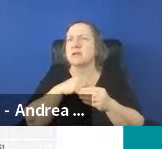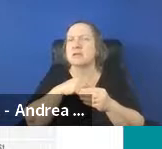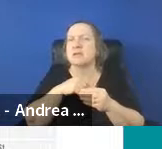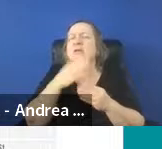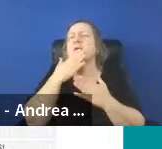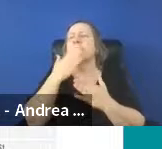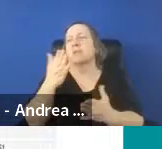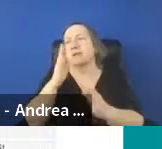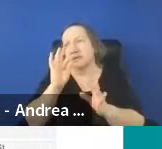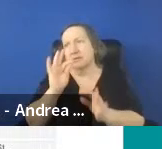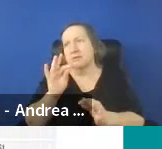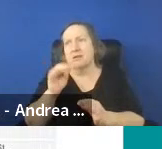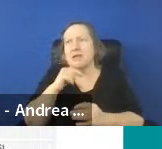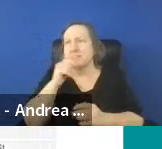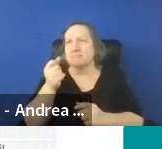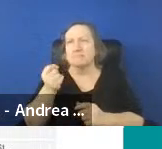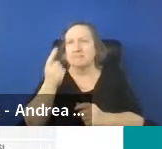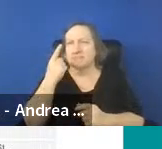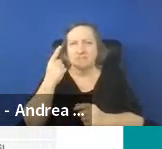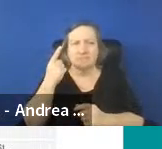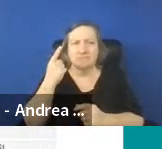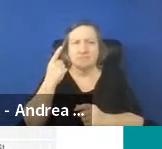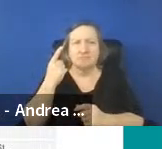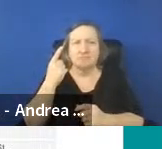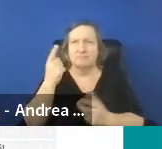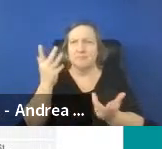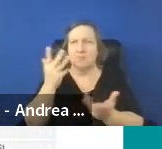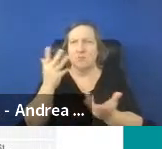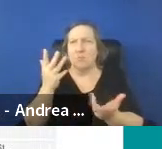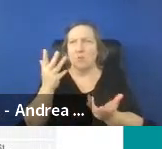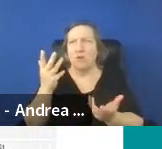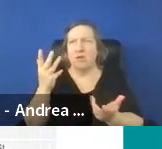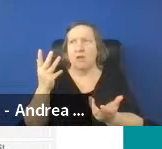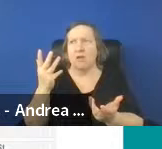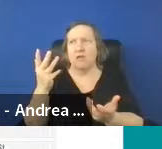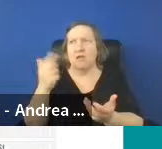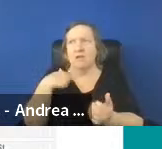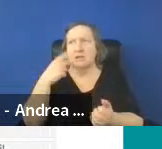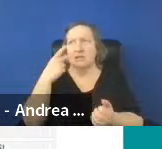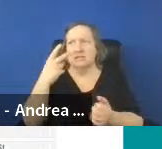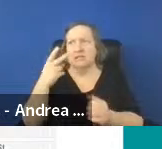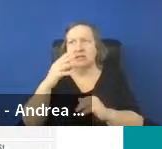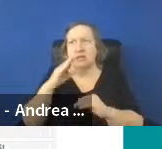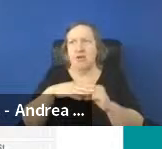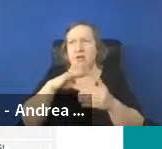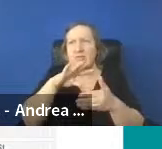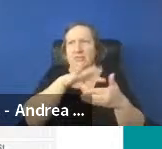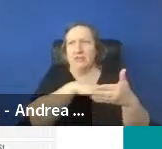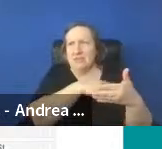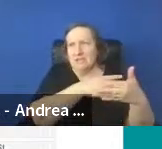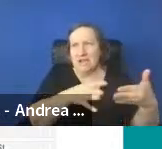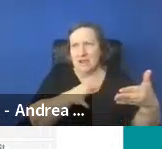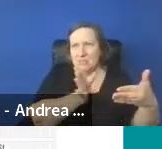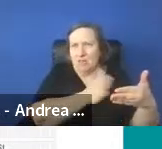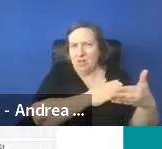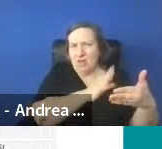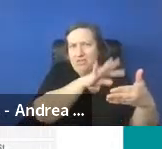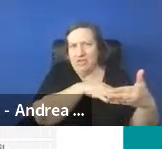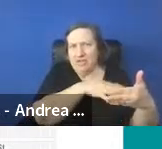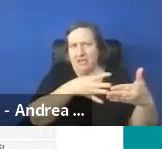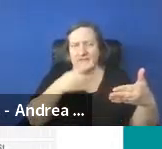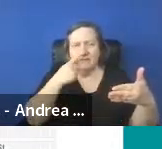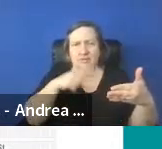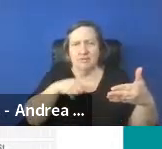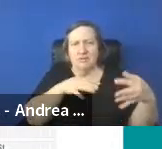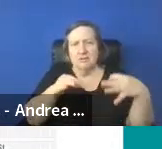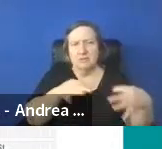Thank you. I don't understand what I'm seeing on the table to the left here. Can you tell me